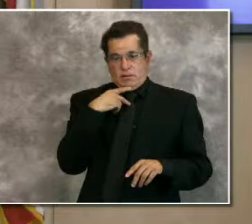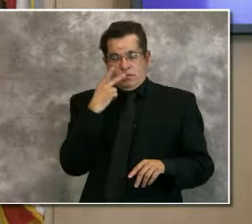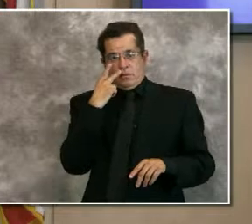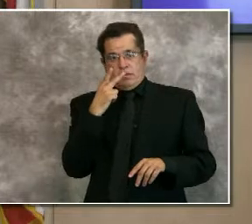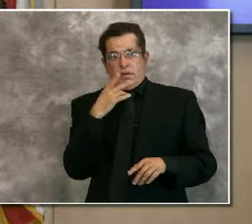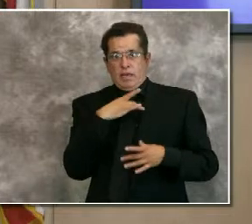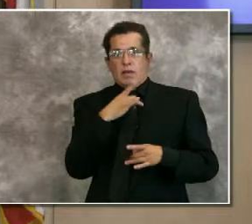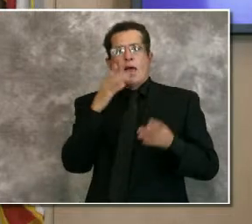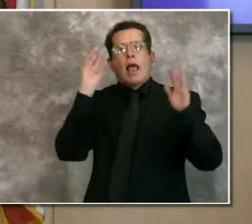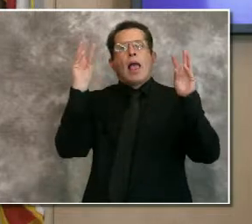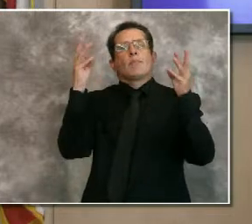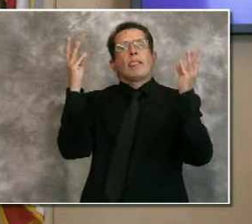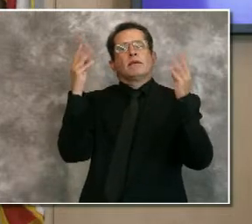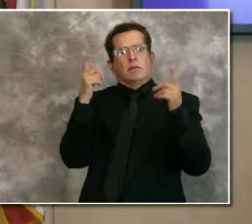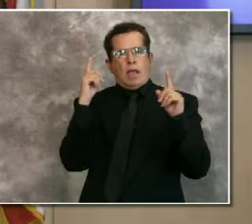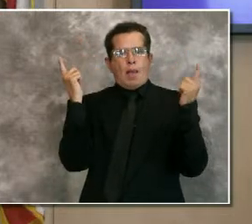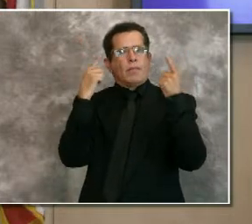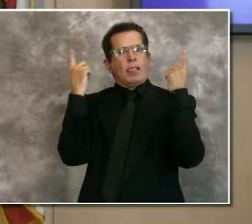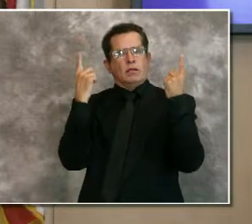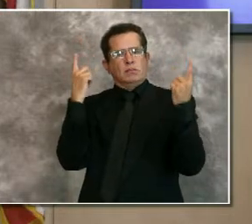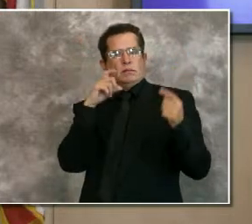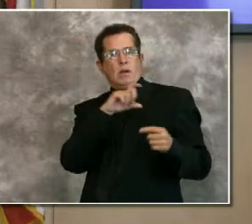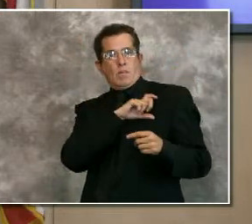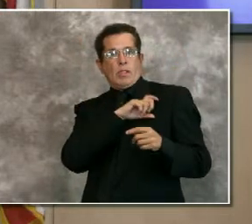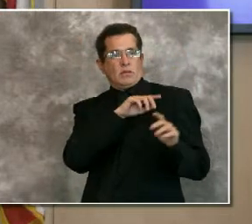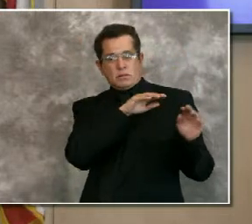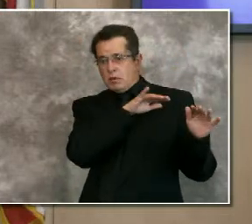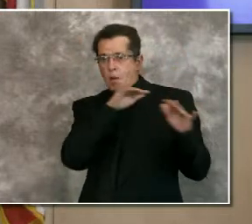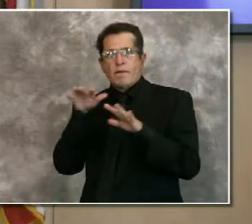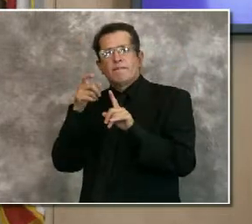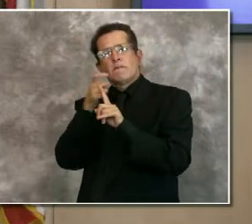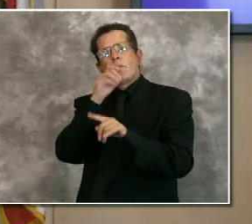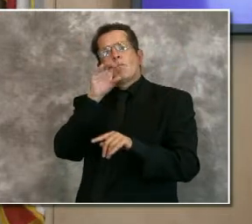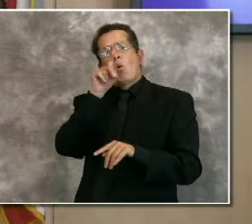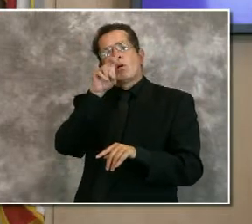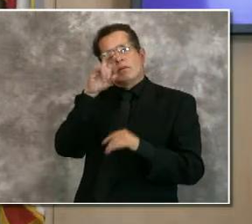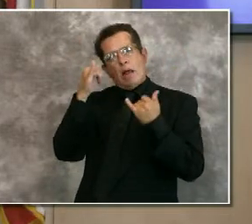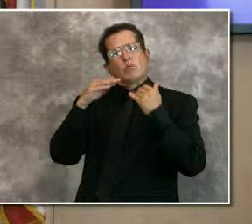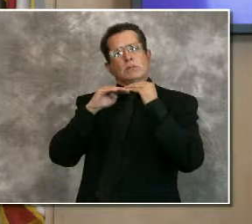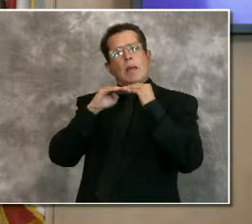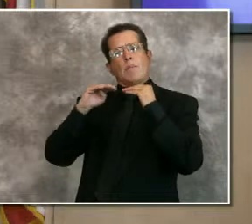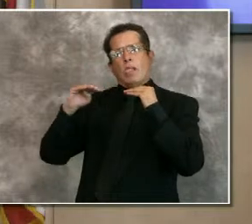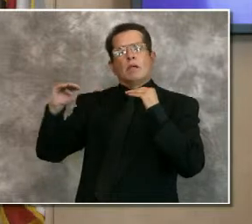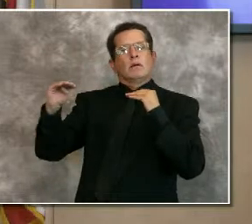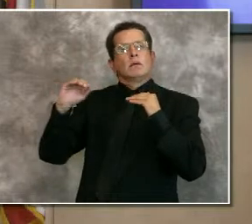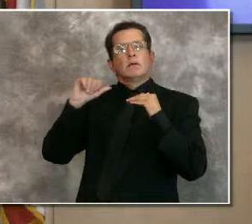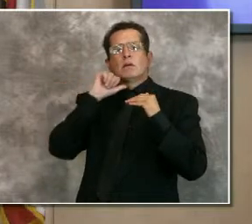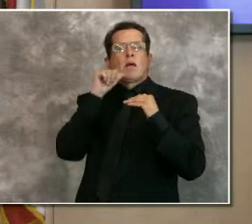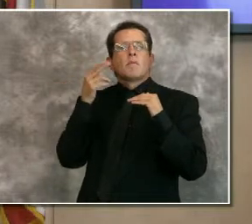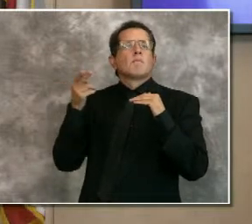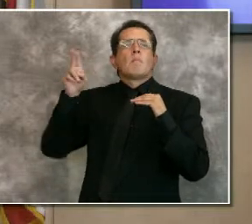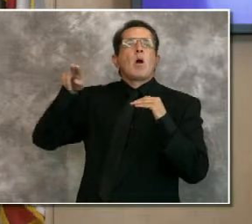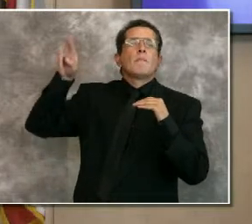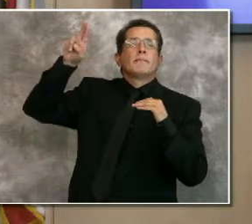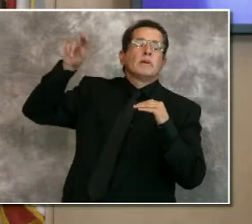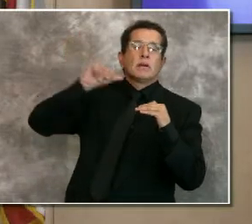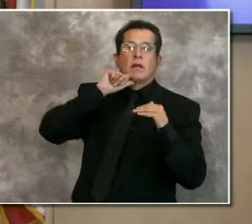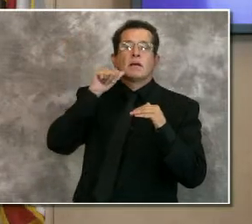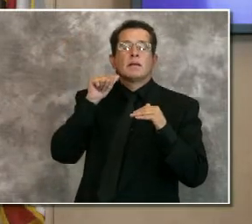ambulances that have been coming from the border have been relatively stable. And not increasing in the last number of days,